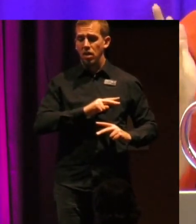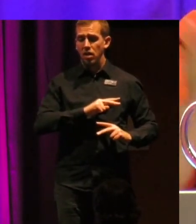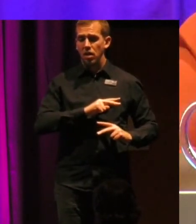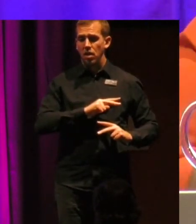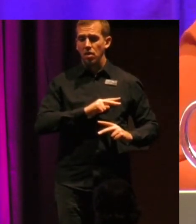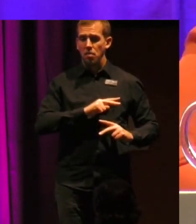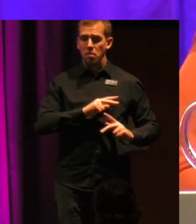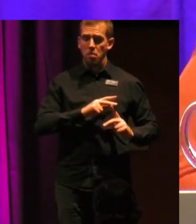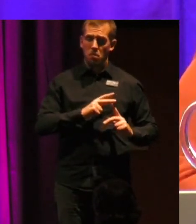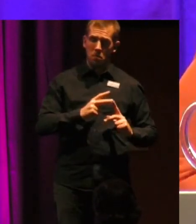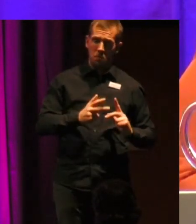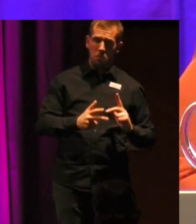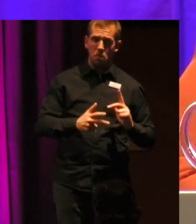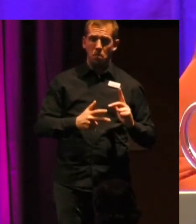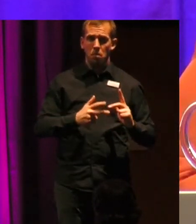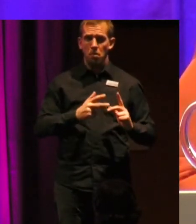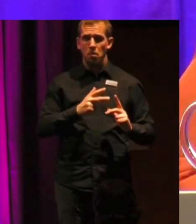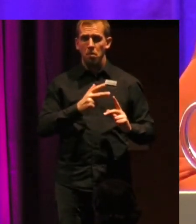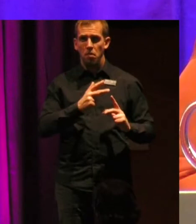say, abdicated,